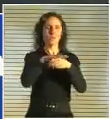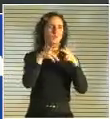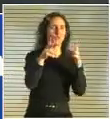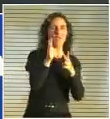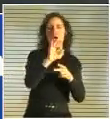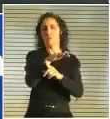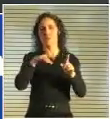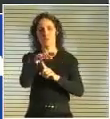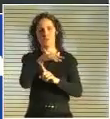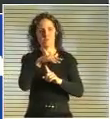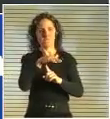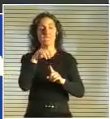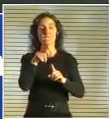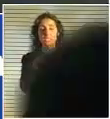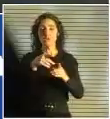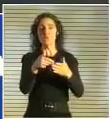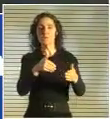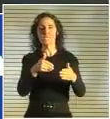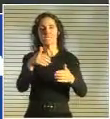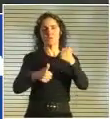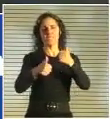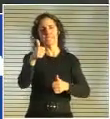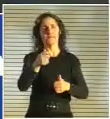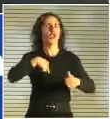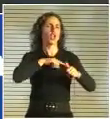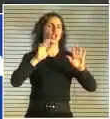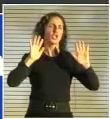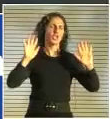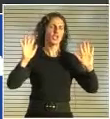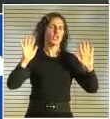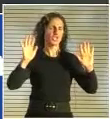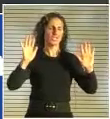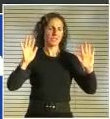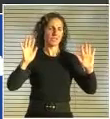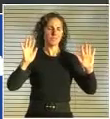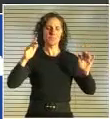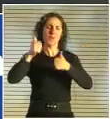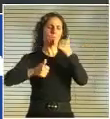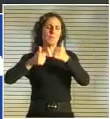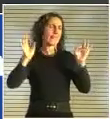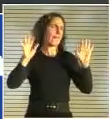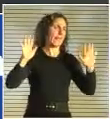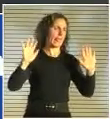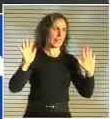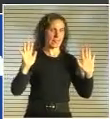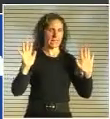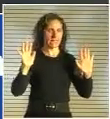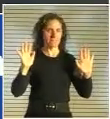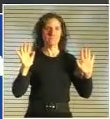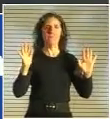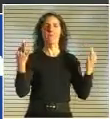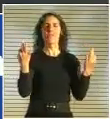addressing competition issues at all, obviously. You have to comply with antitrust laws. This is